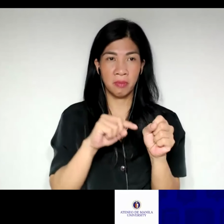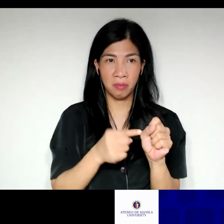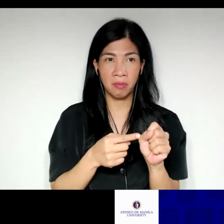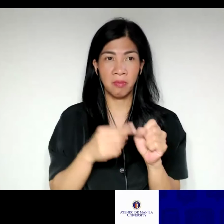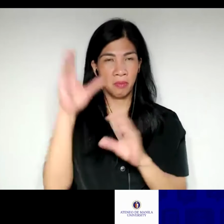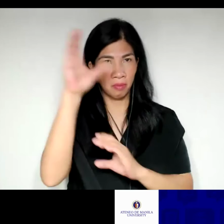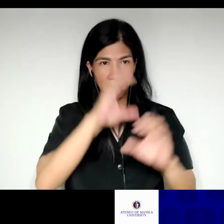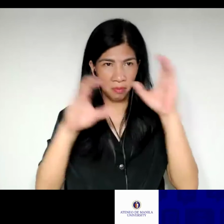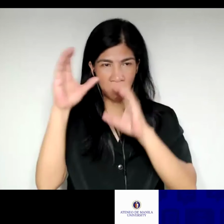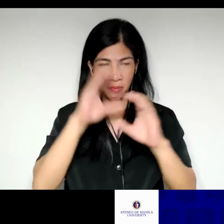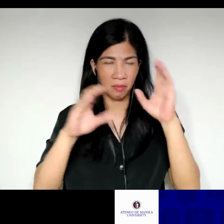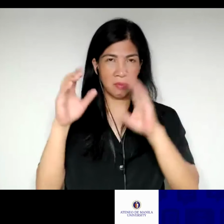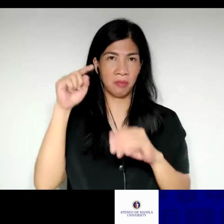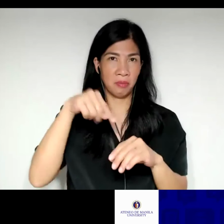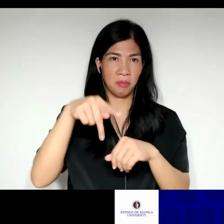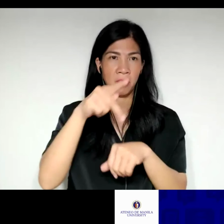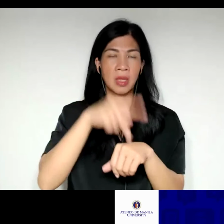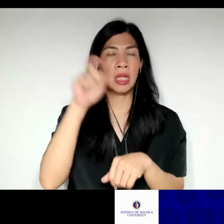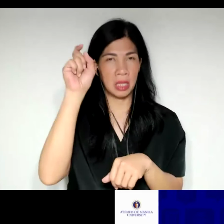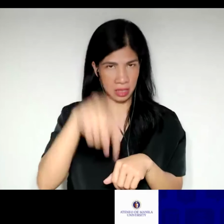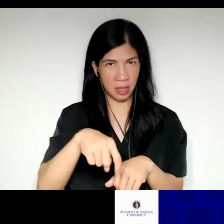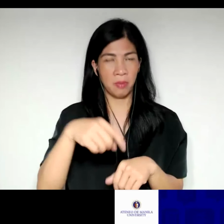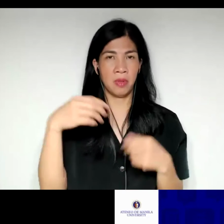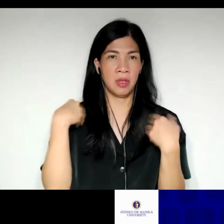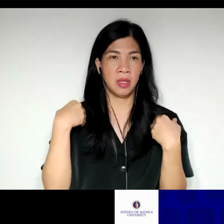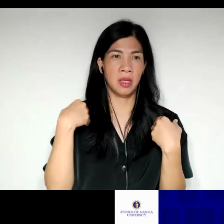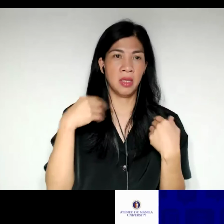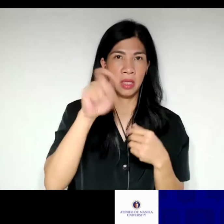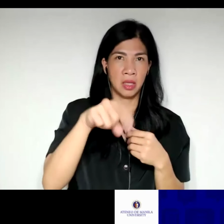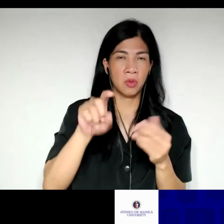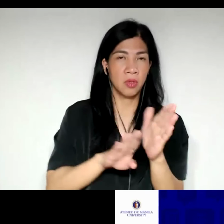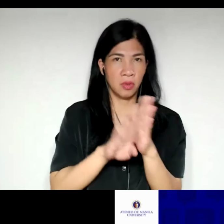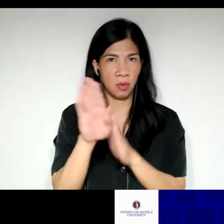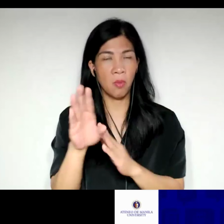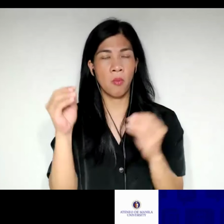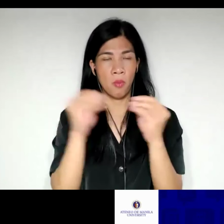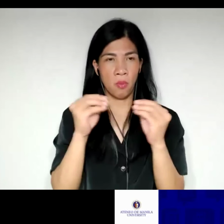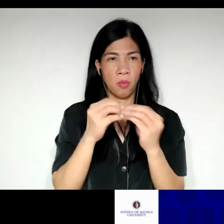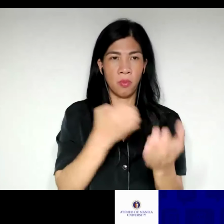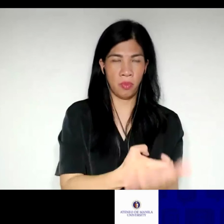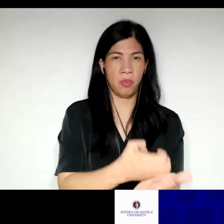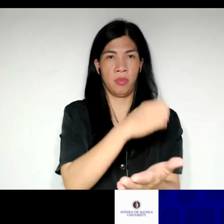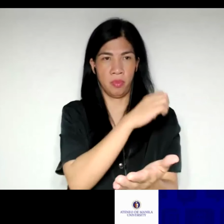we need to develop more energy sources. But the thing with nuclear is